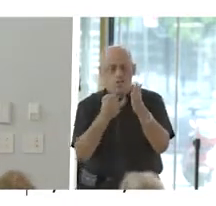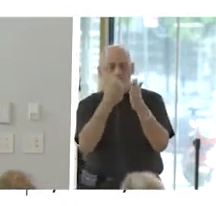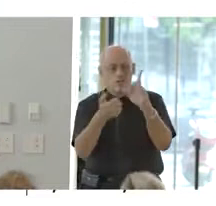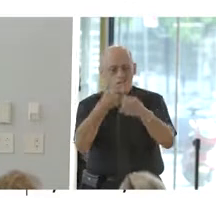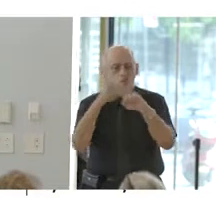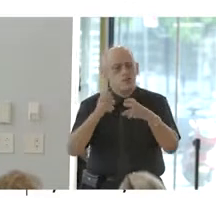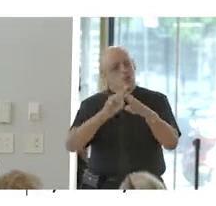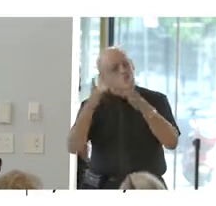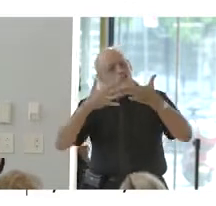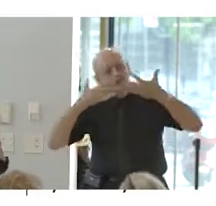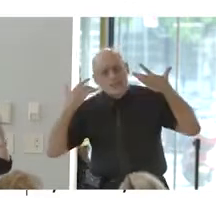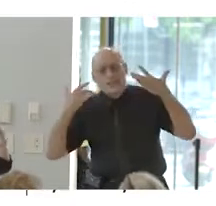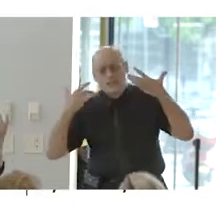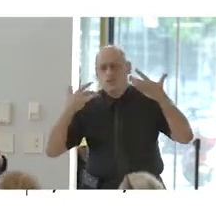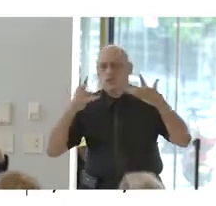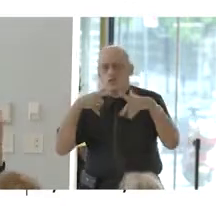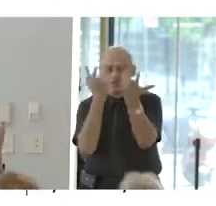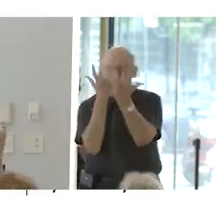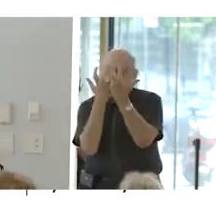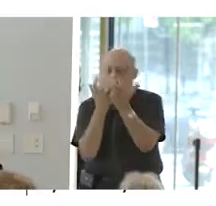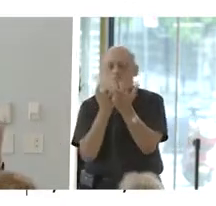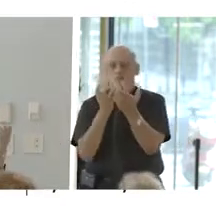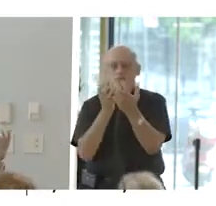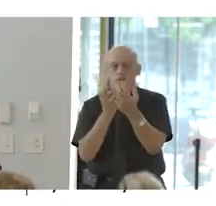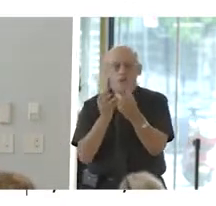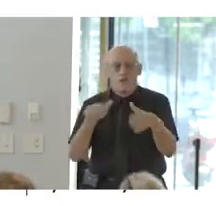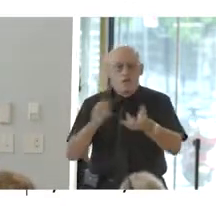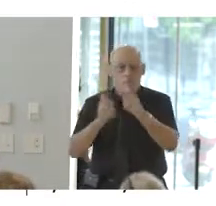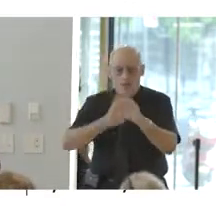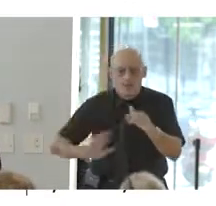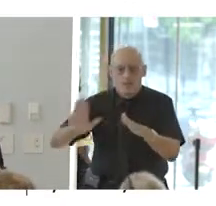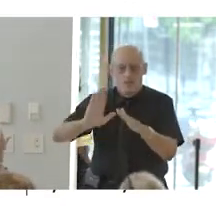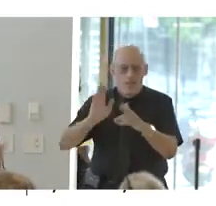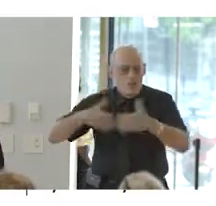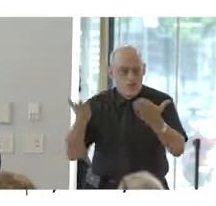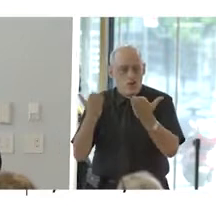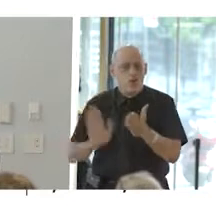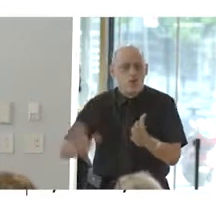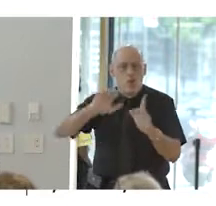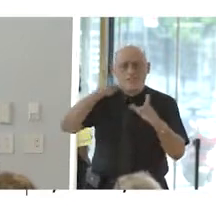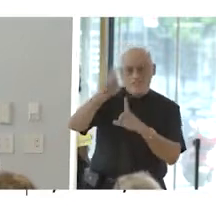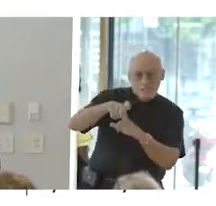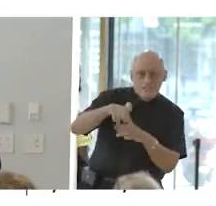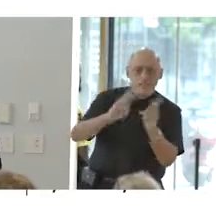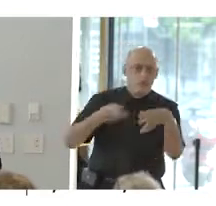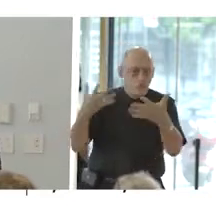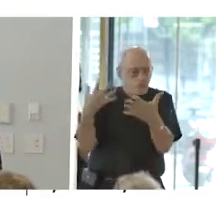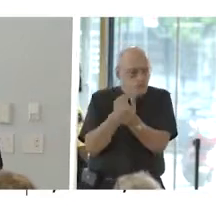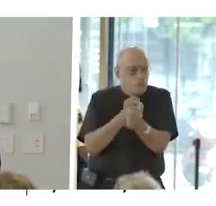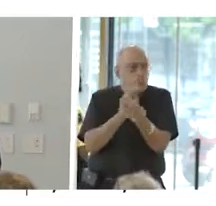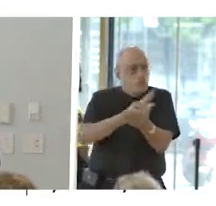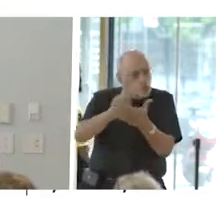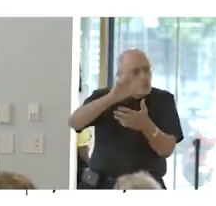to be user-friendly. We want it to fit the needs of the residents and the people who visit and use Battery Park City